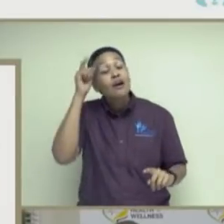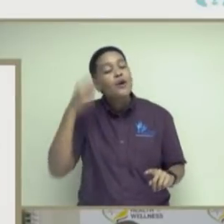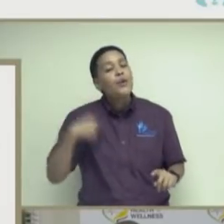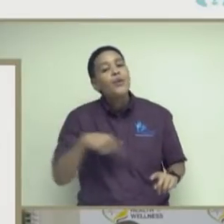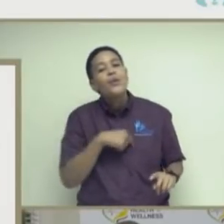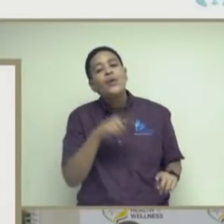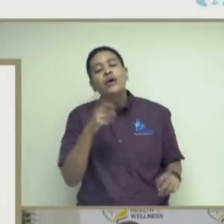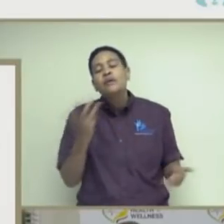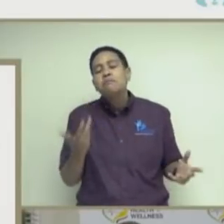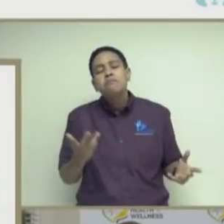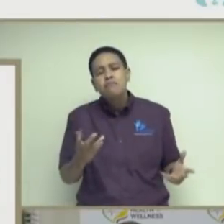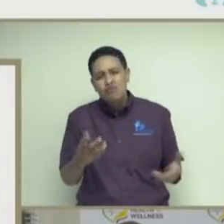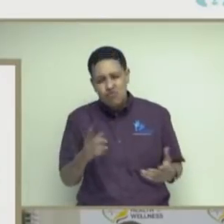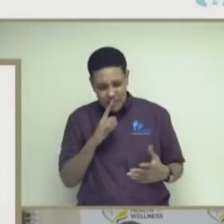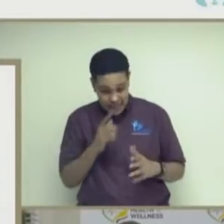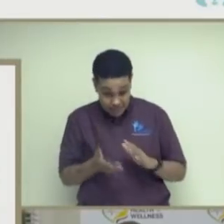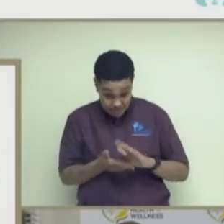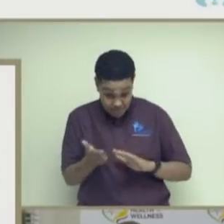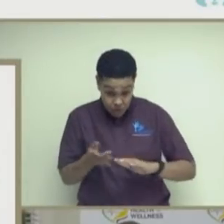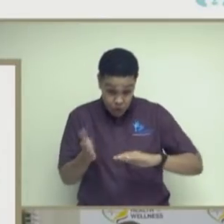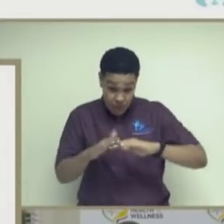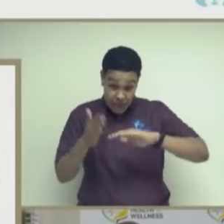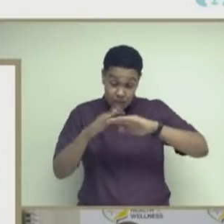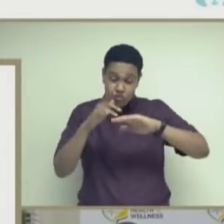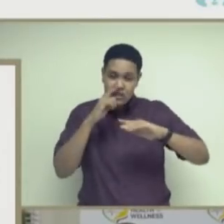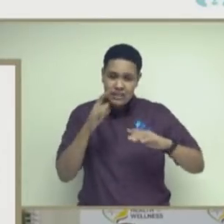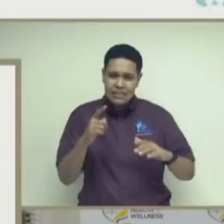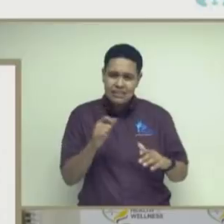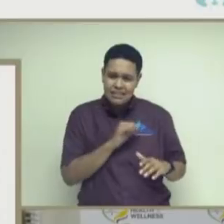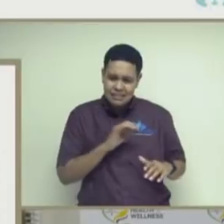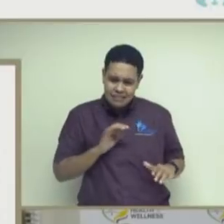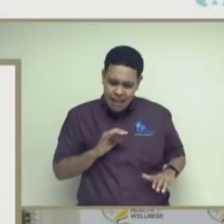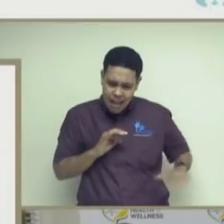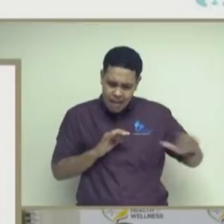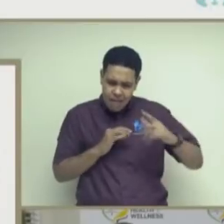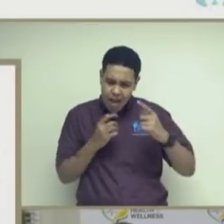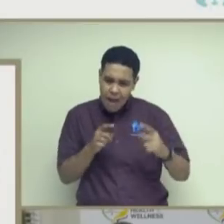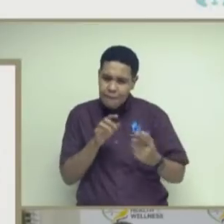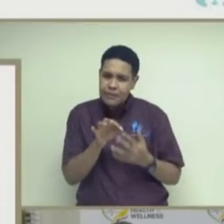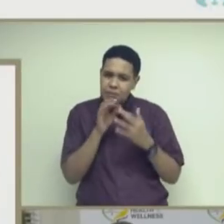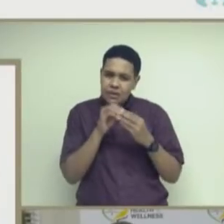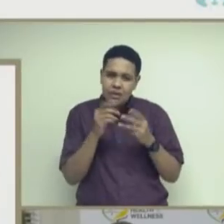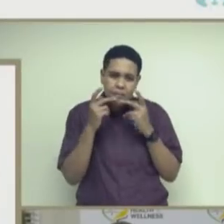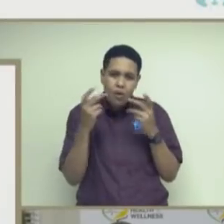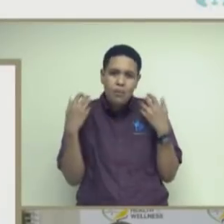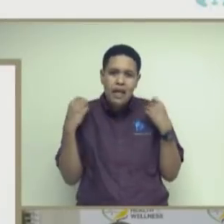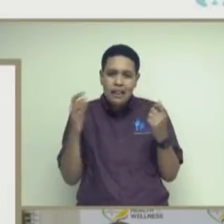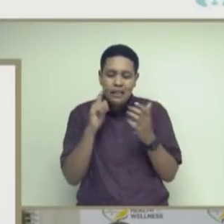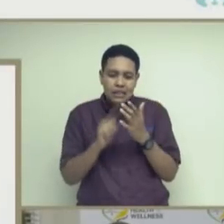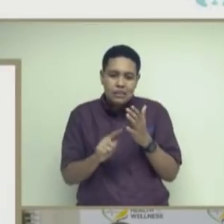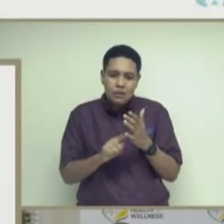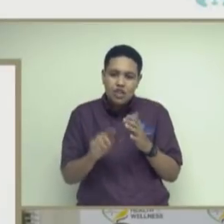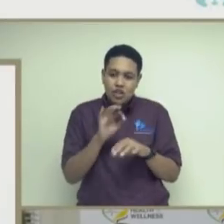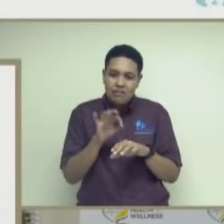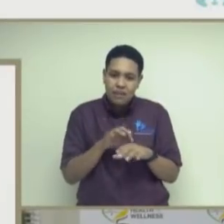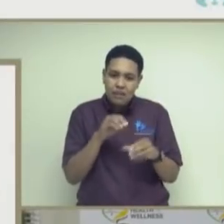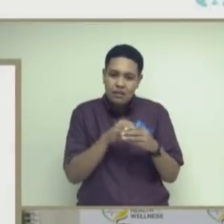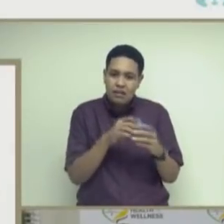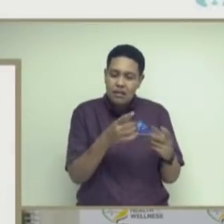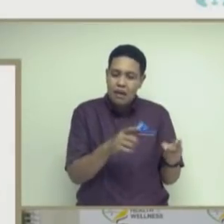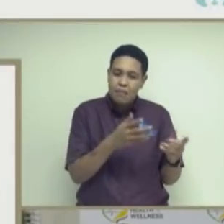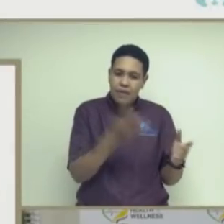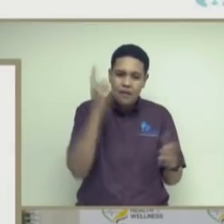are making moves to increase this cadre of staff, especially in the public health inspection field,